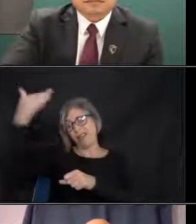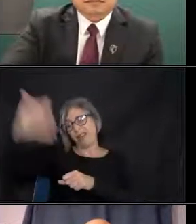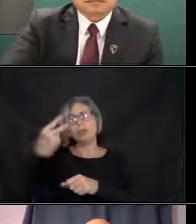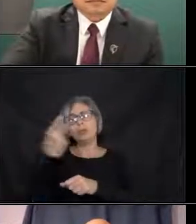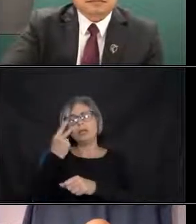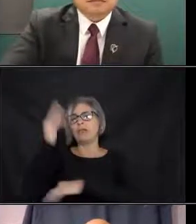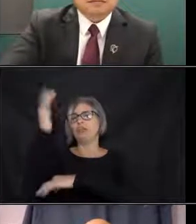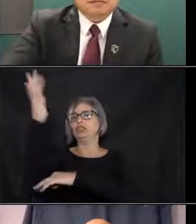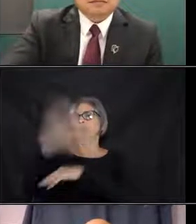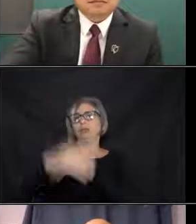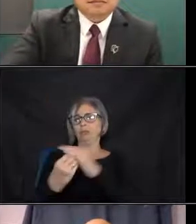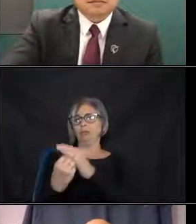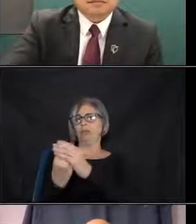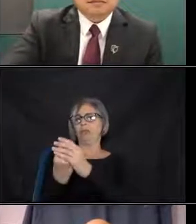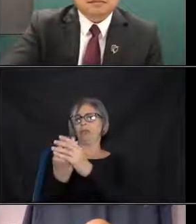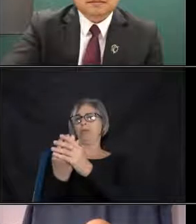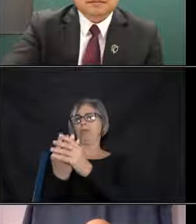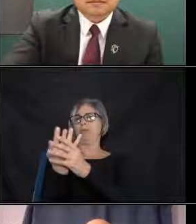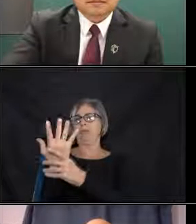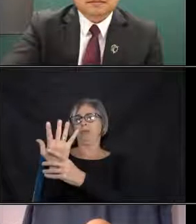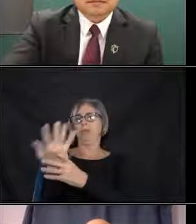trees come up above the sea oats.